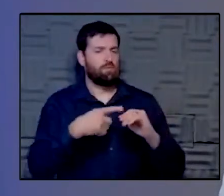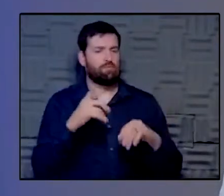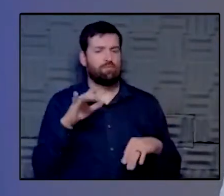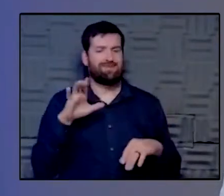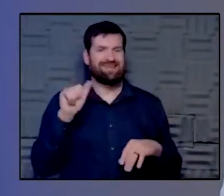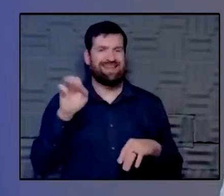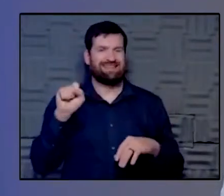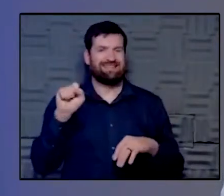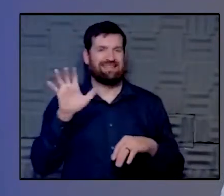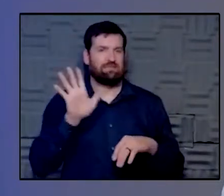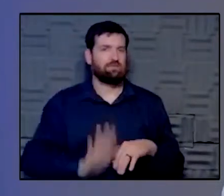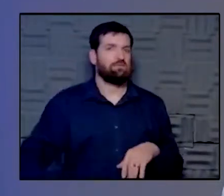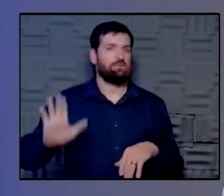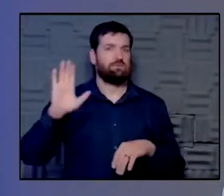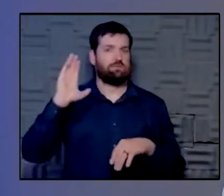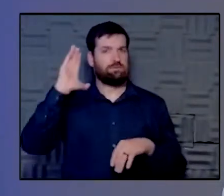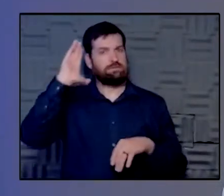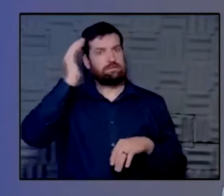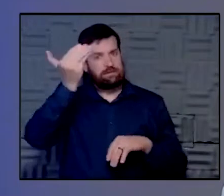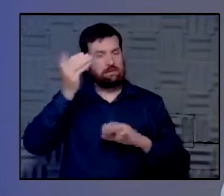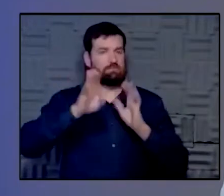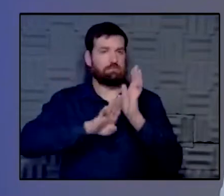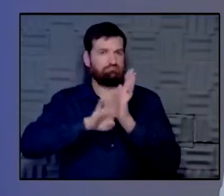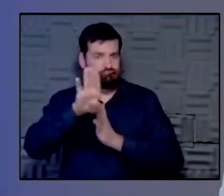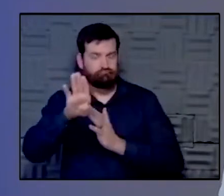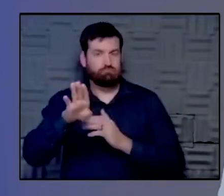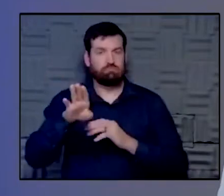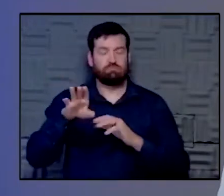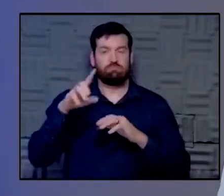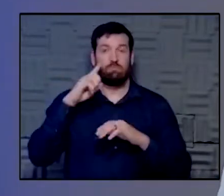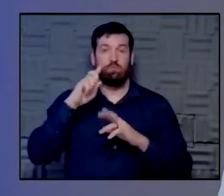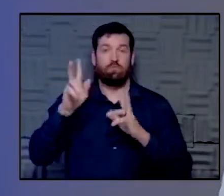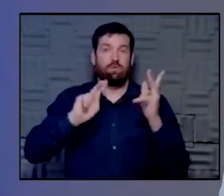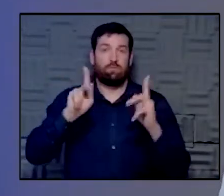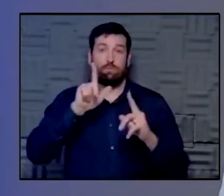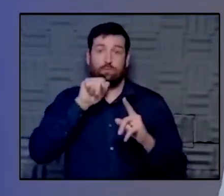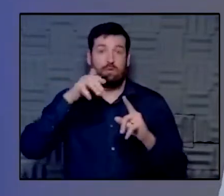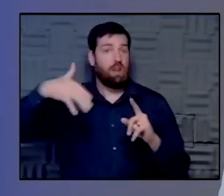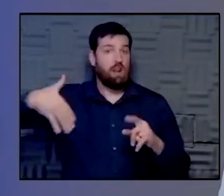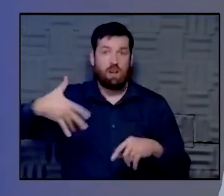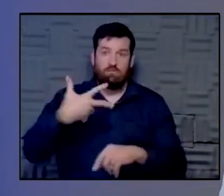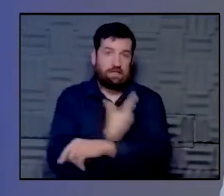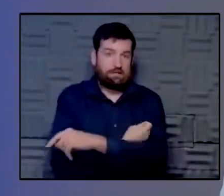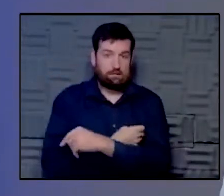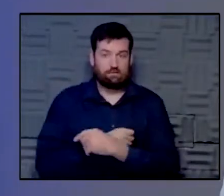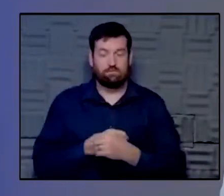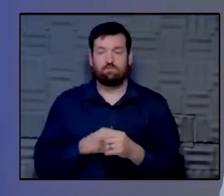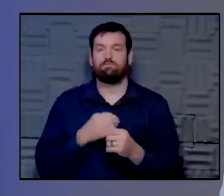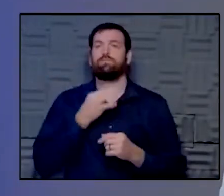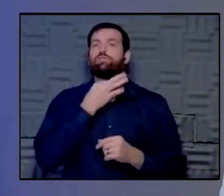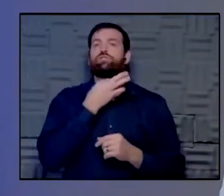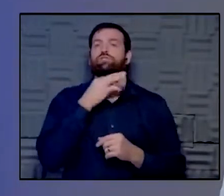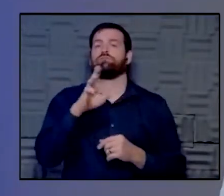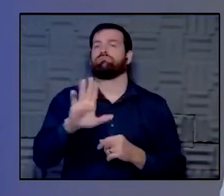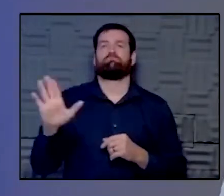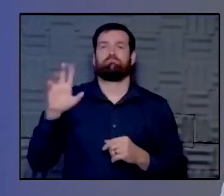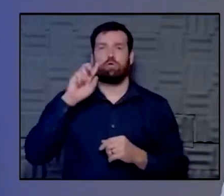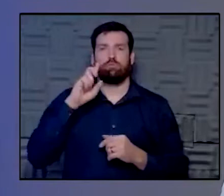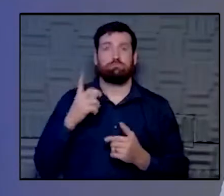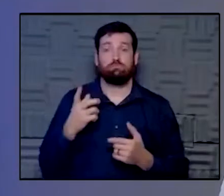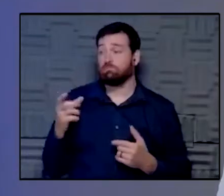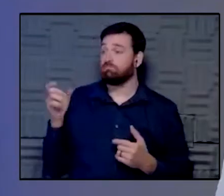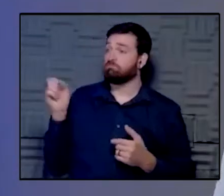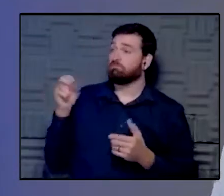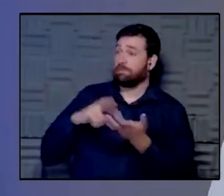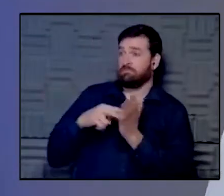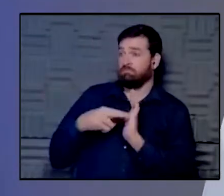case numbers nationwide seem to be rising, specifically in unvaccinated people, and just curious your thoughts on that. Yeah, I mean,